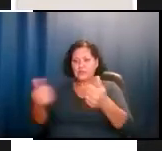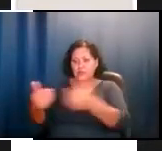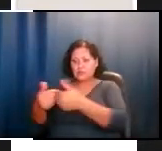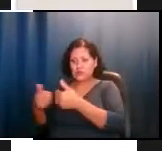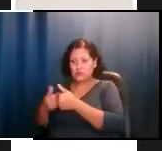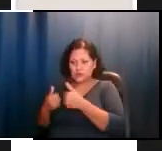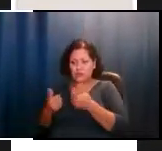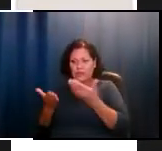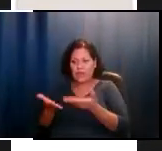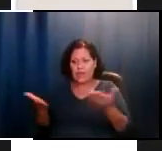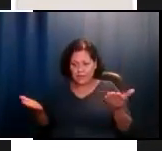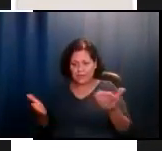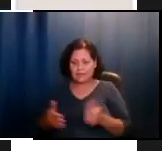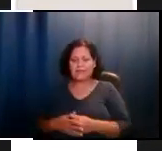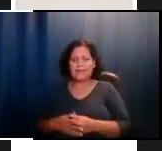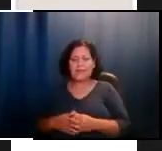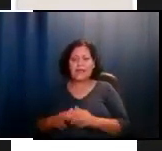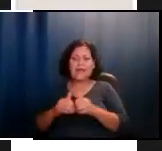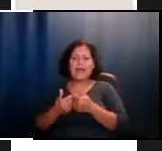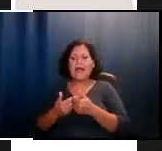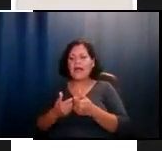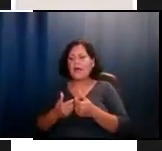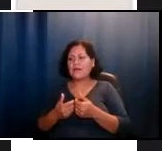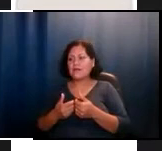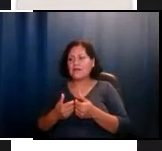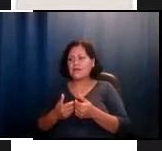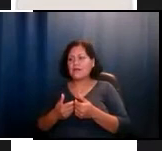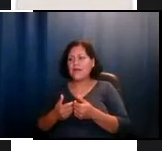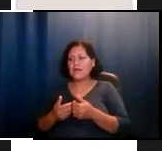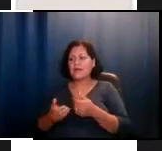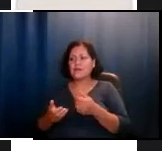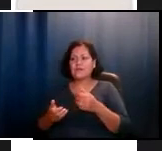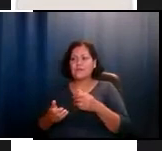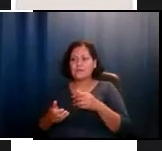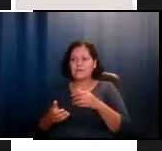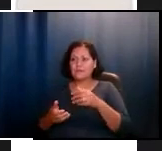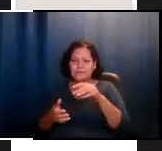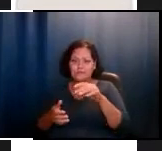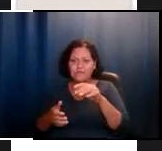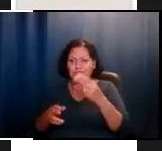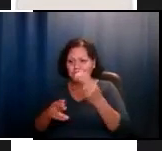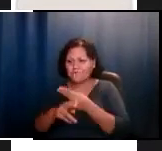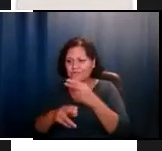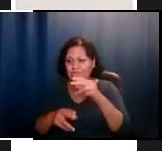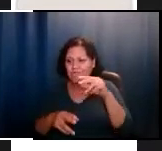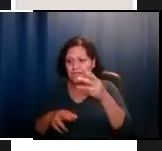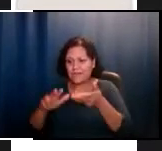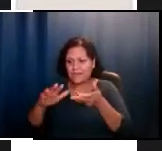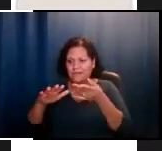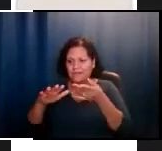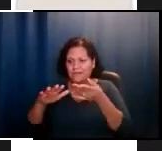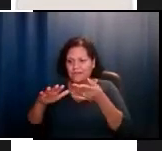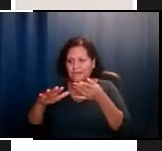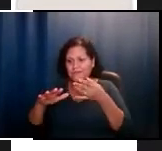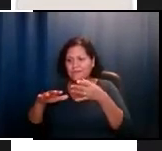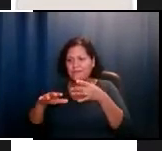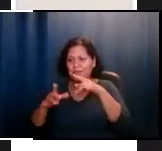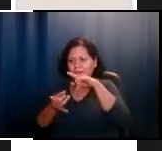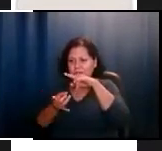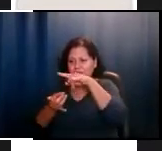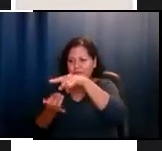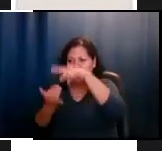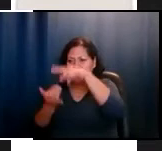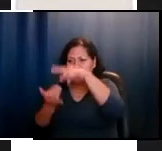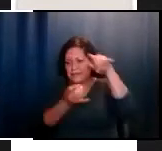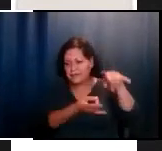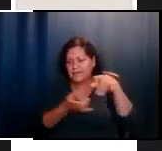items, how to find pallets. If you've ever been in an Amazon warehouse, it's huge.